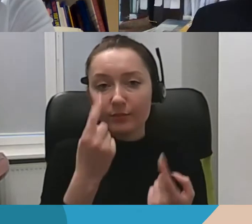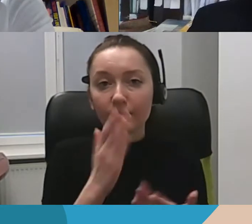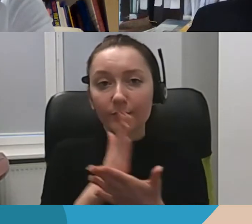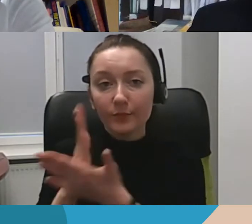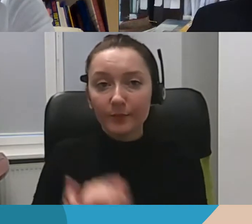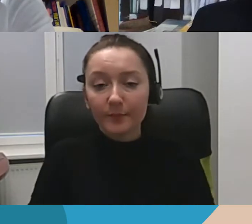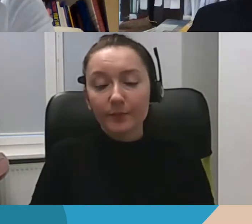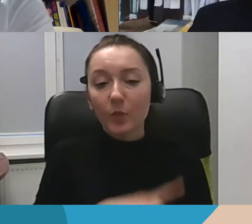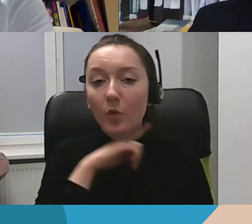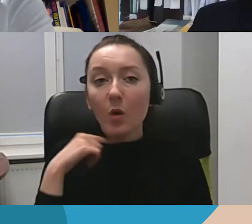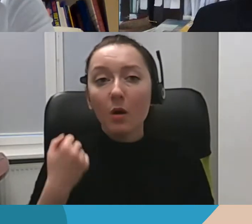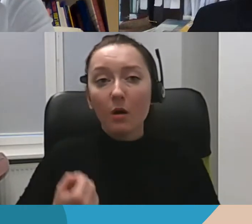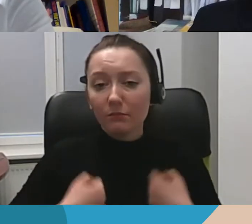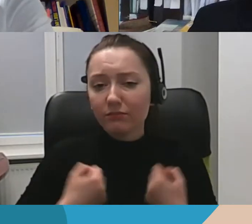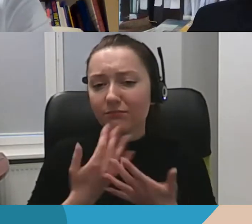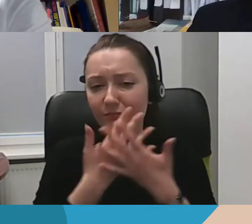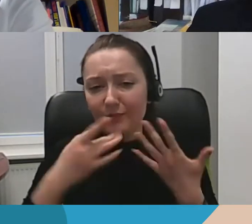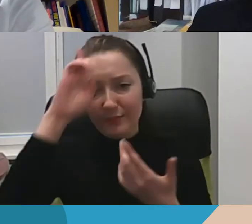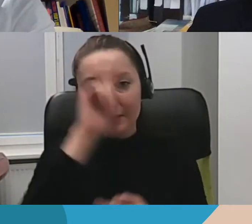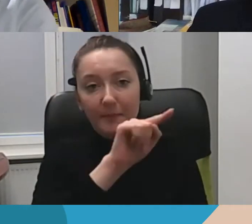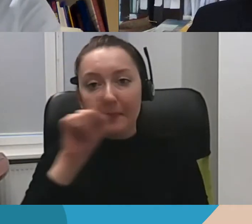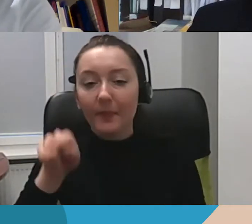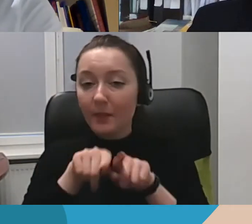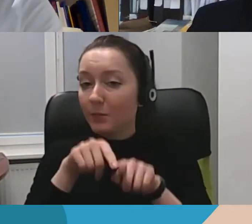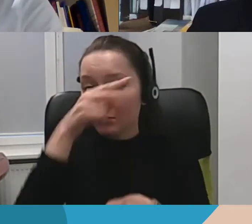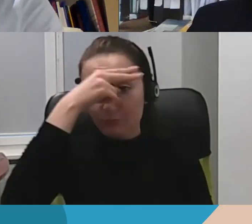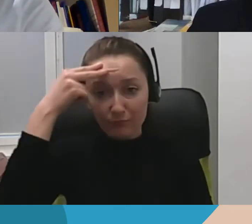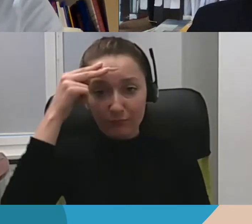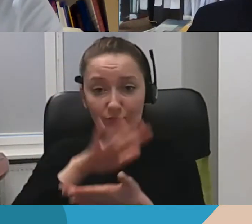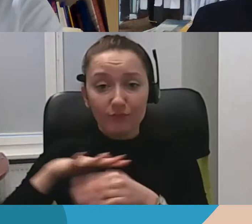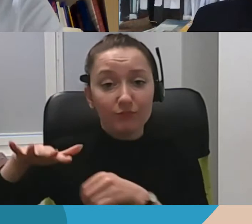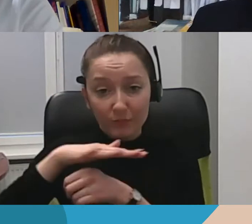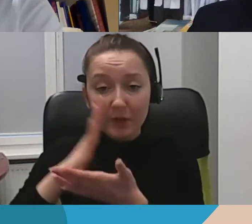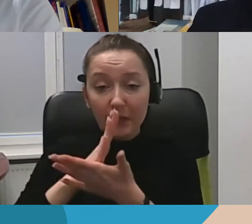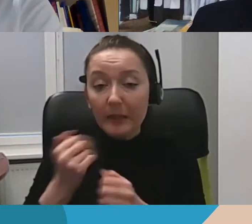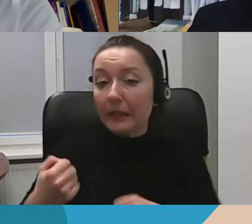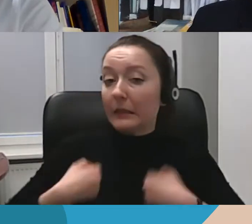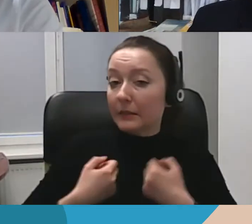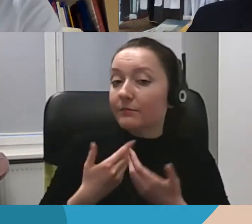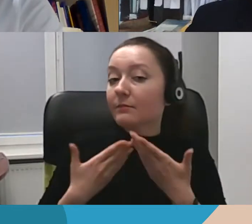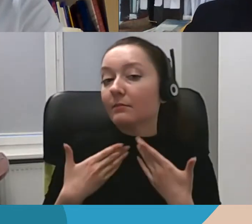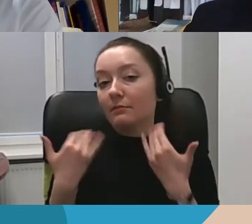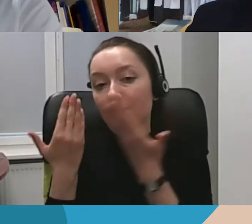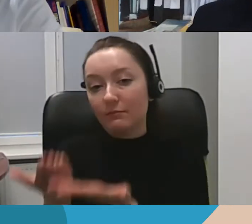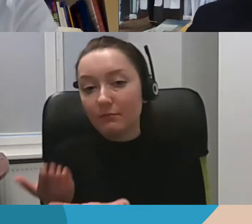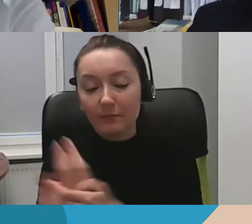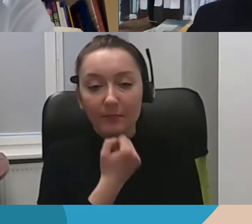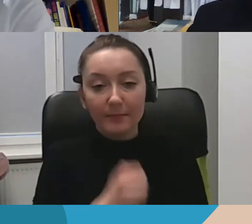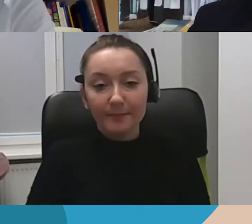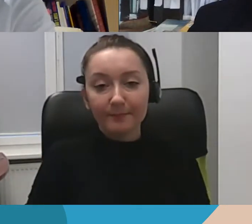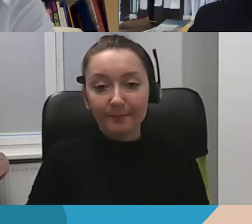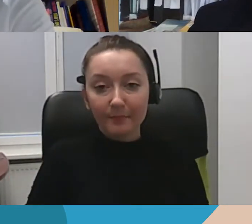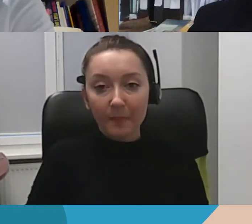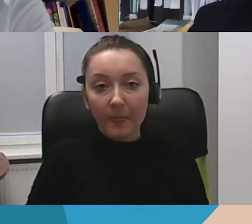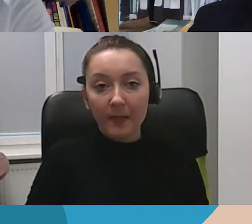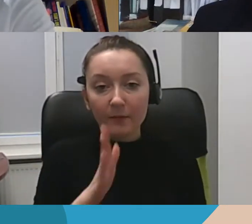Lithuania also needs to be highlighted. And all these good efforts need to be brought together into a